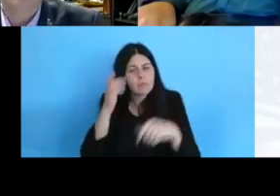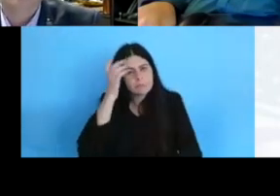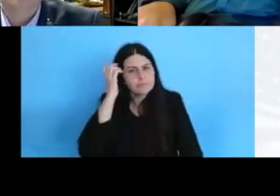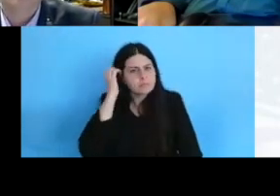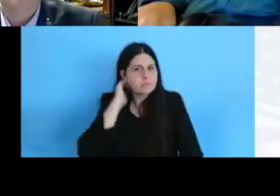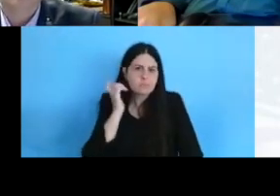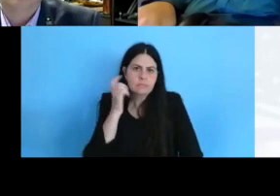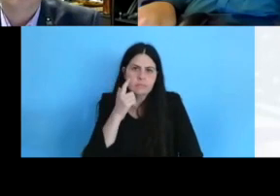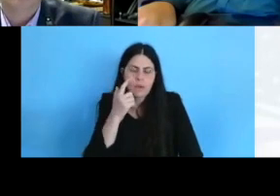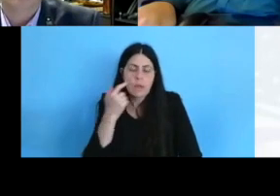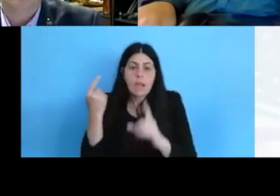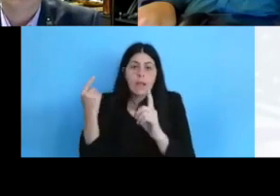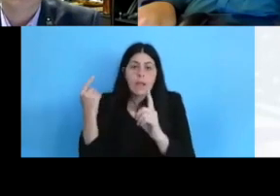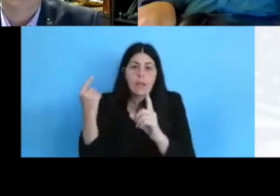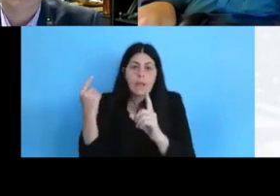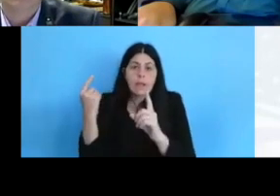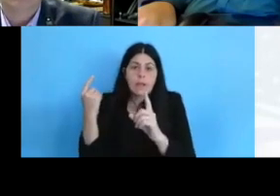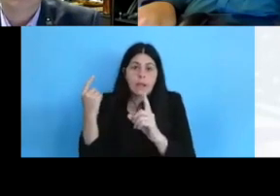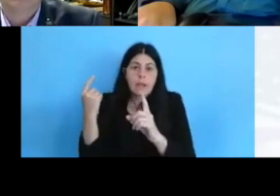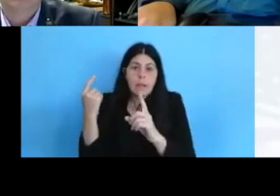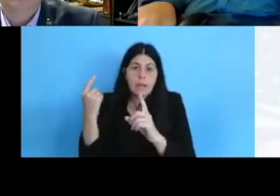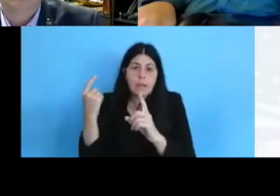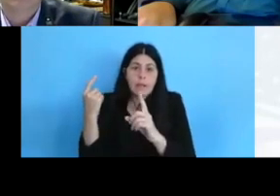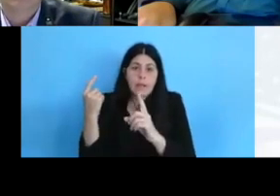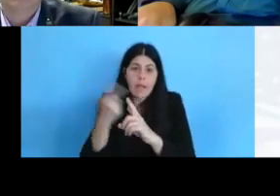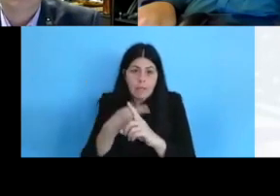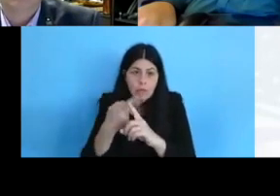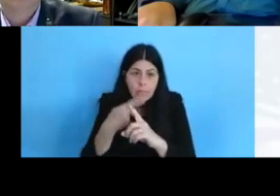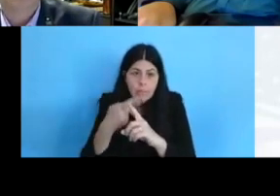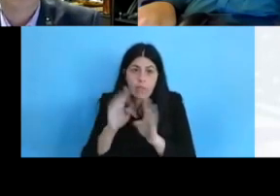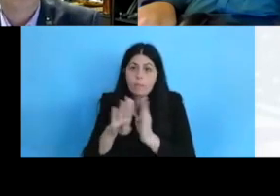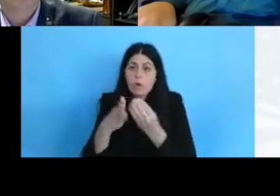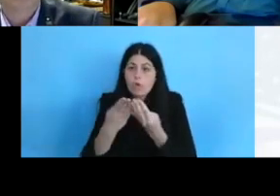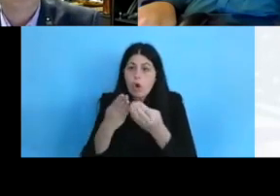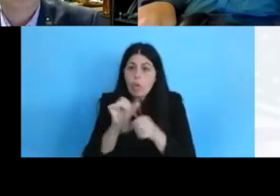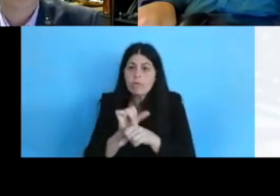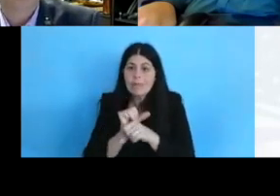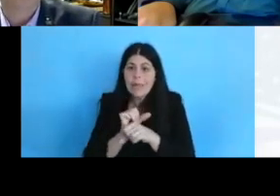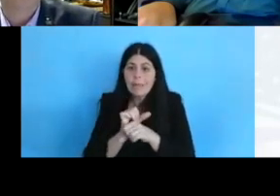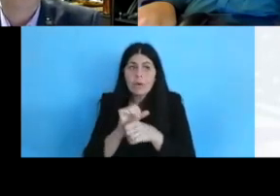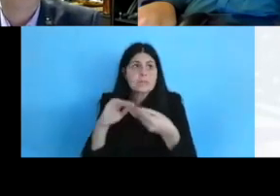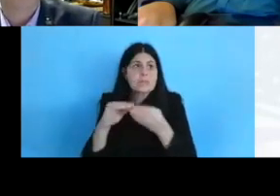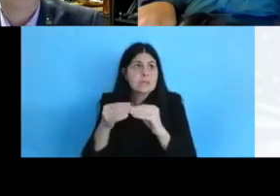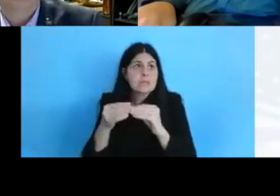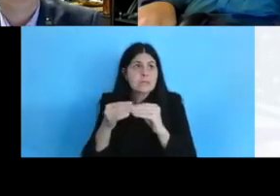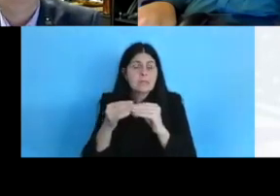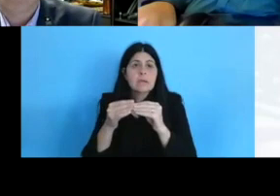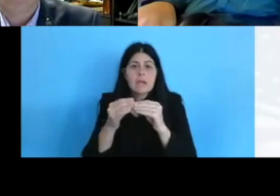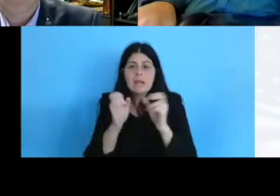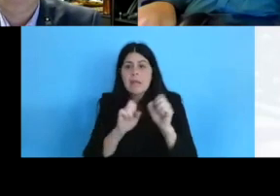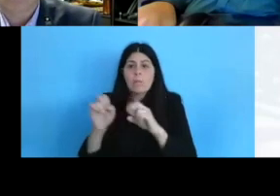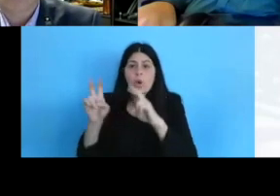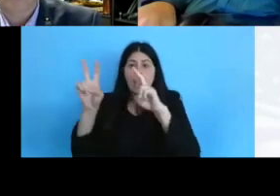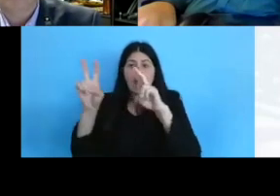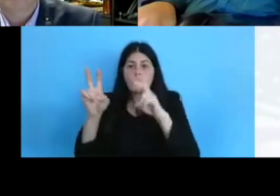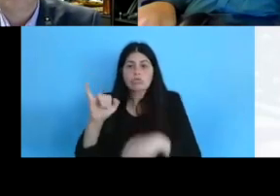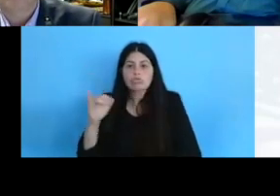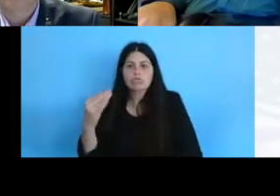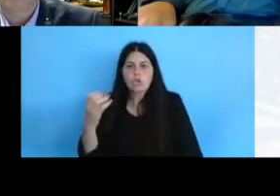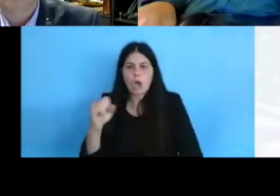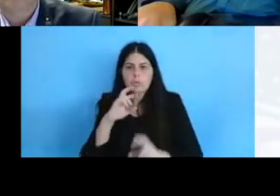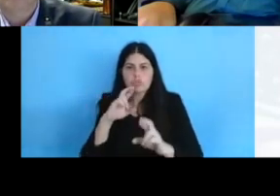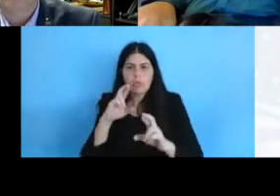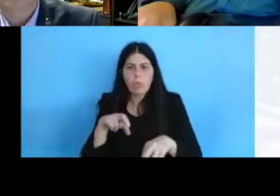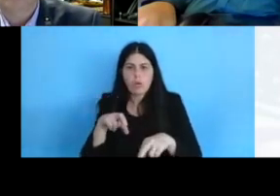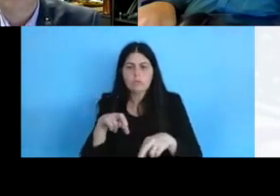So every month, the Bureau of Labor Statistics puts out a jobs report. There's a special section